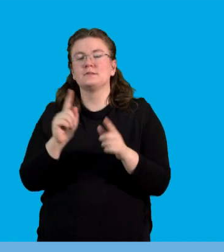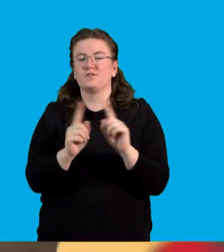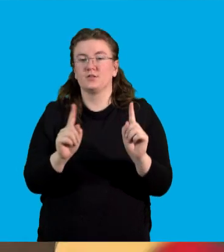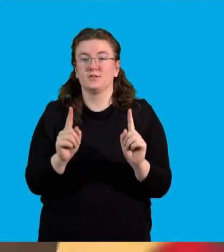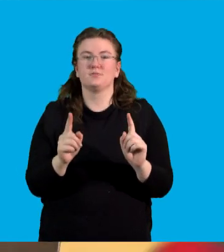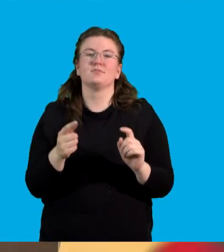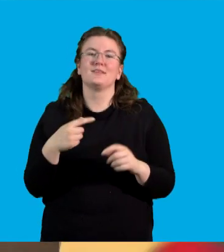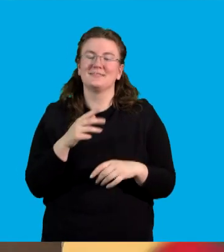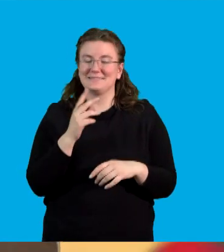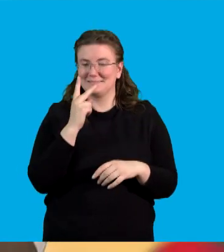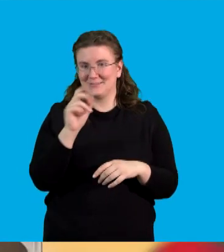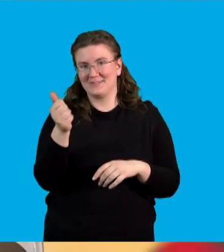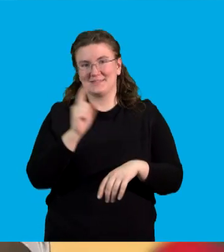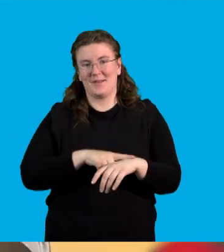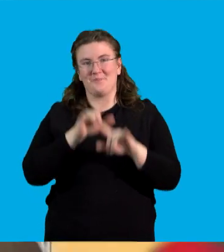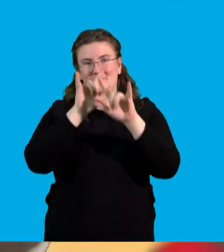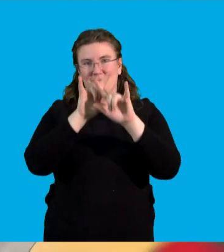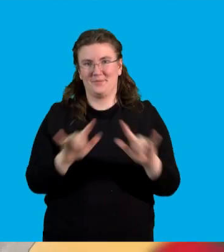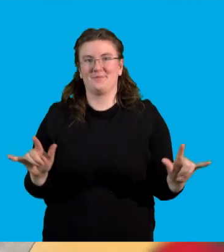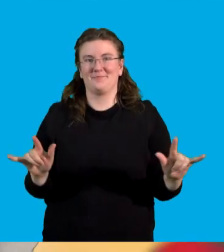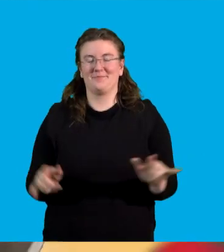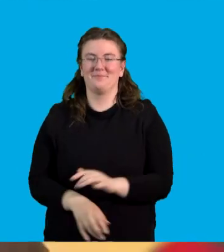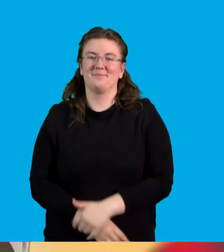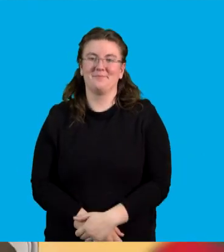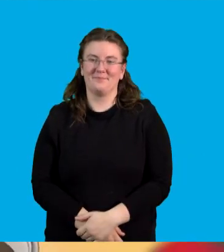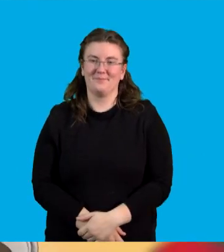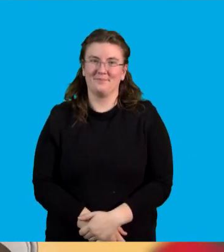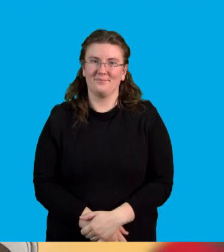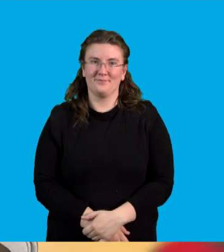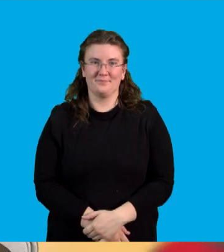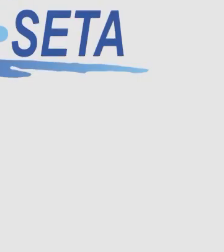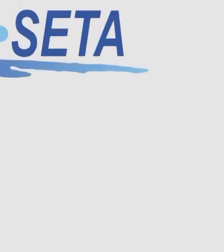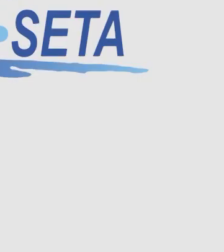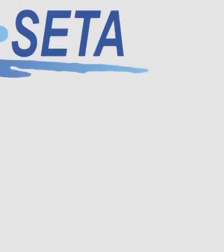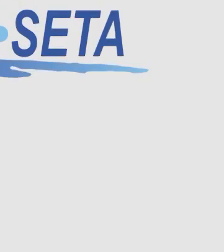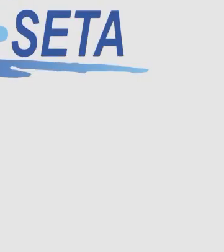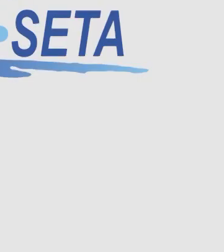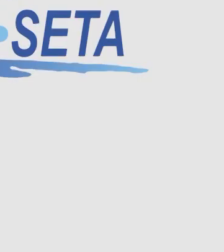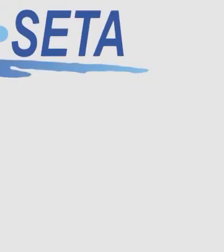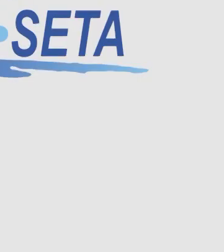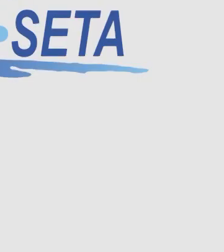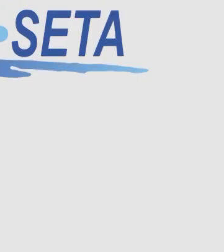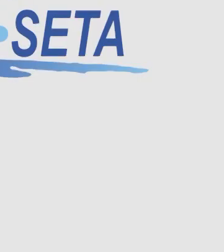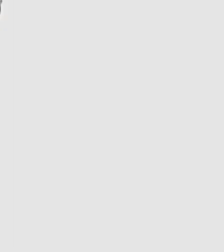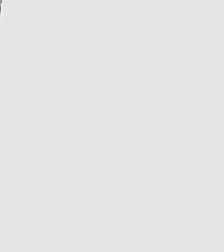with all of that said, until I see you next time, goodbye.